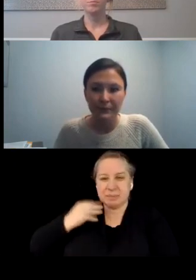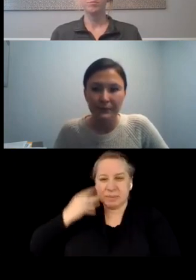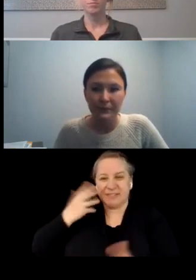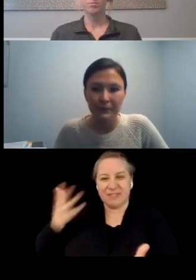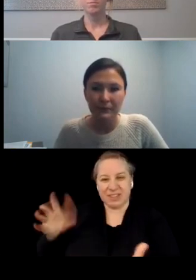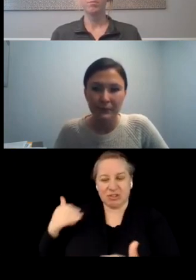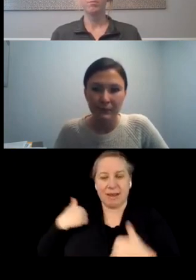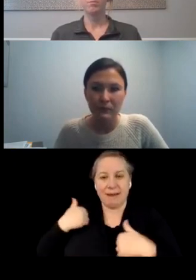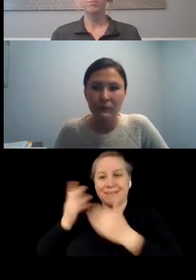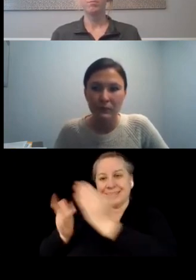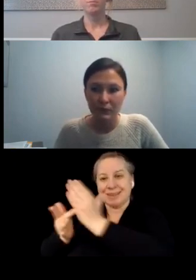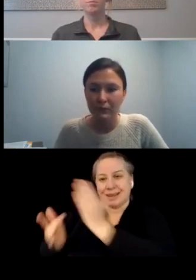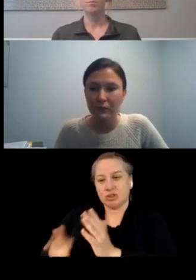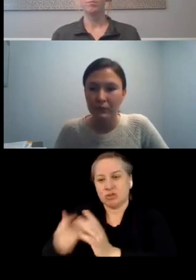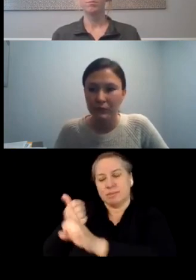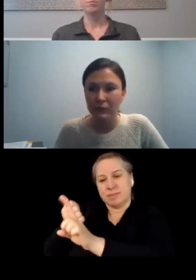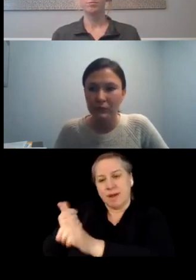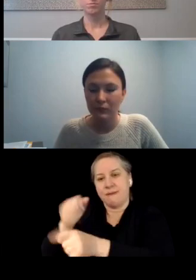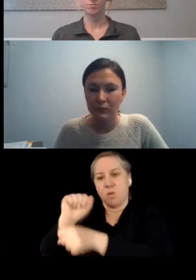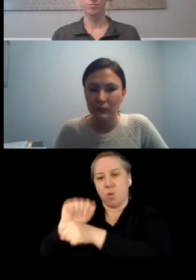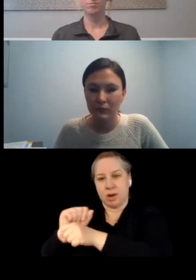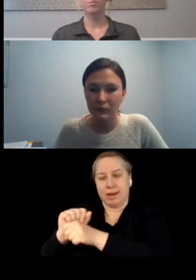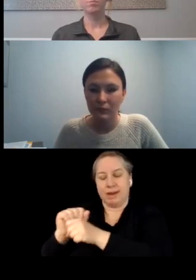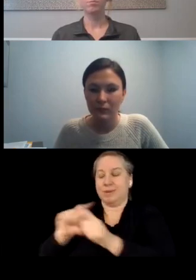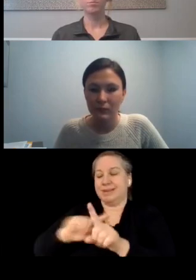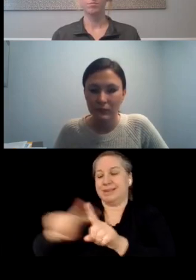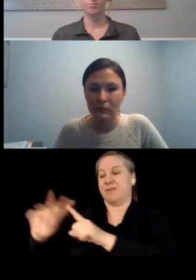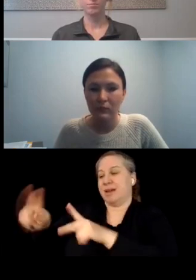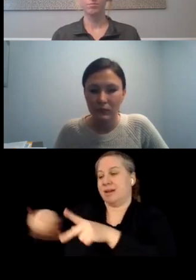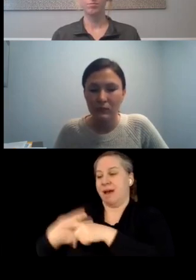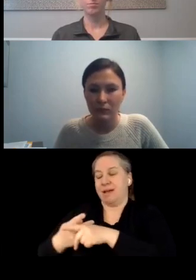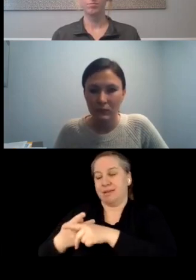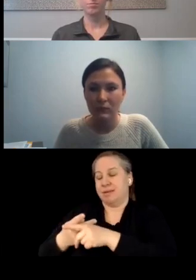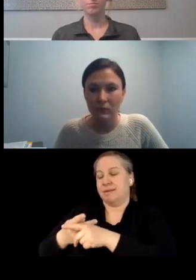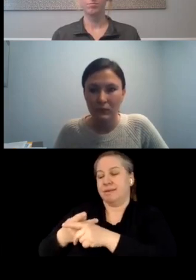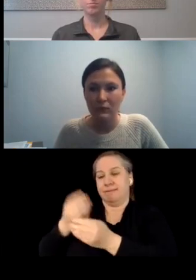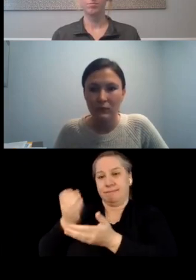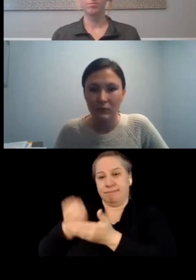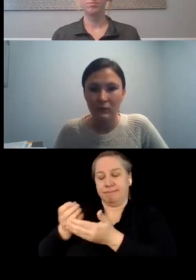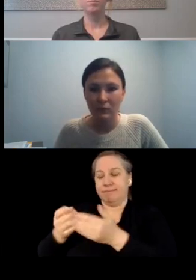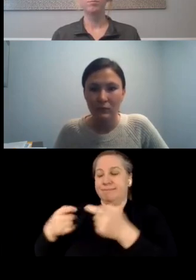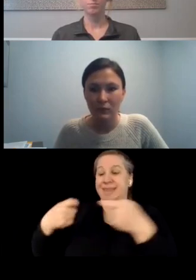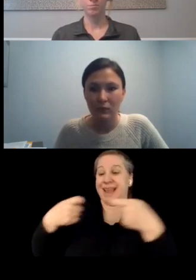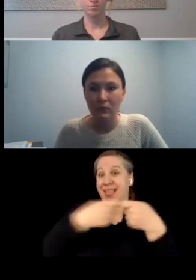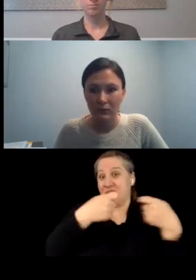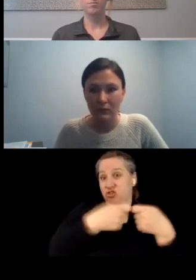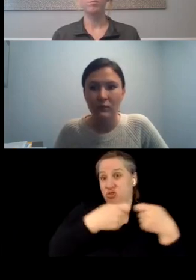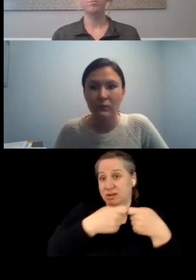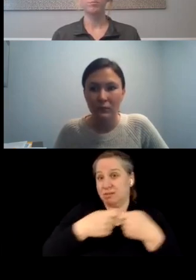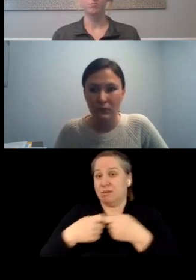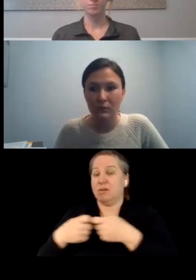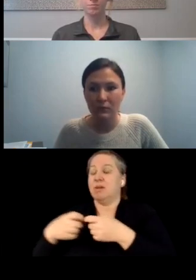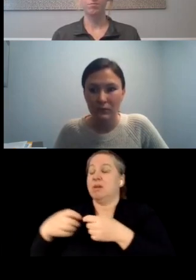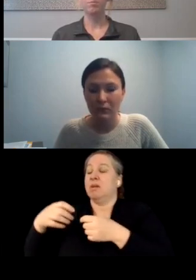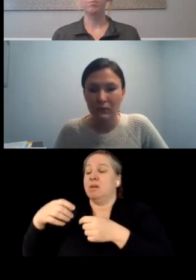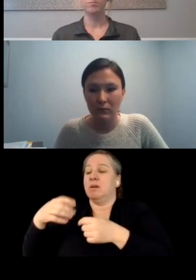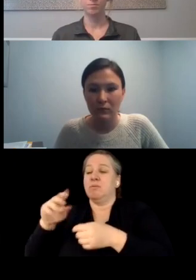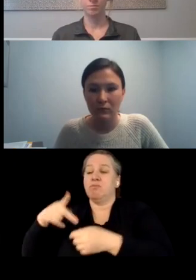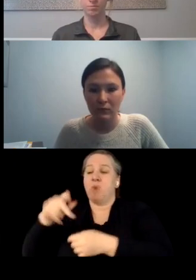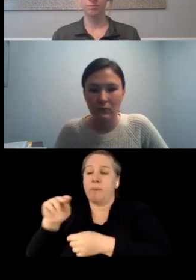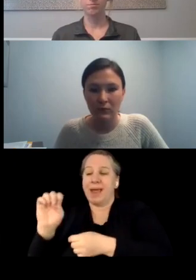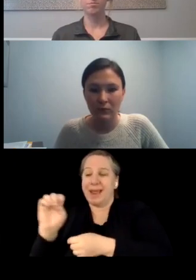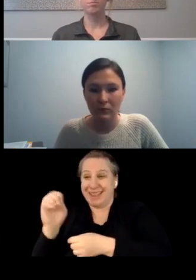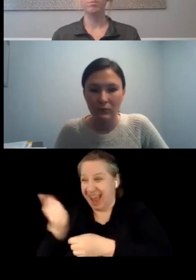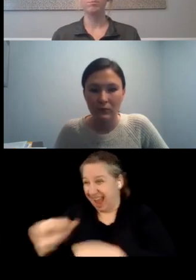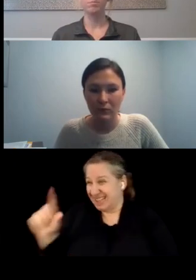technicians working with electric and propane. Is there any diesel within your facility? Or is that another good thing